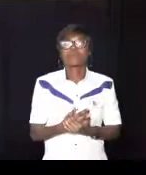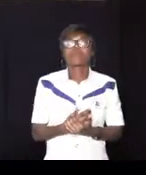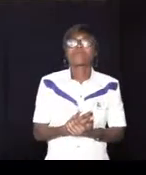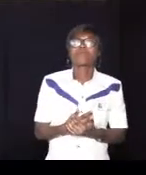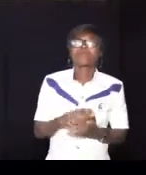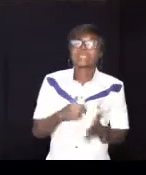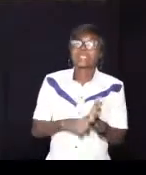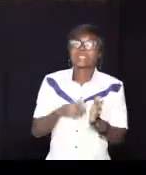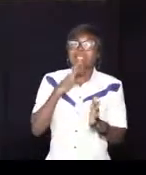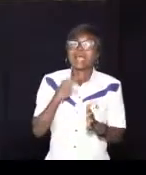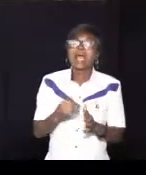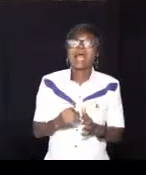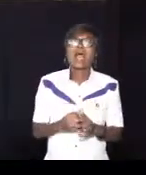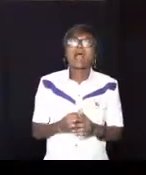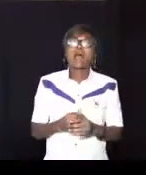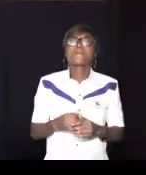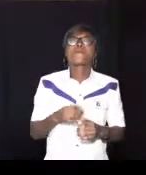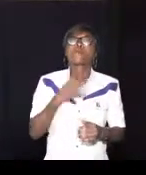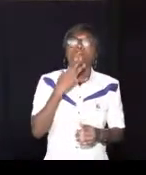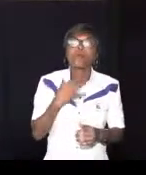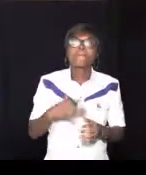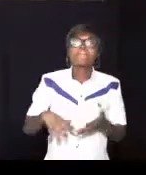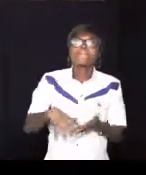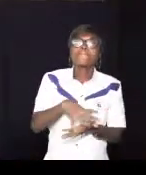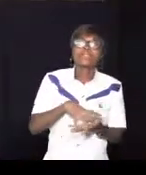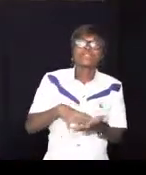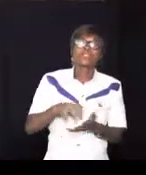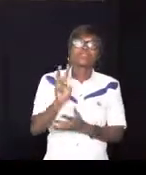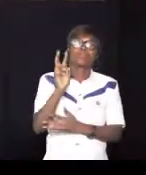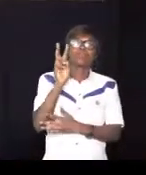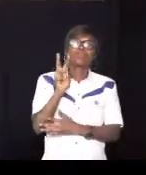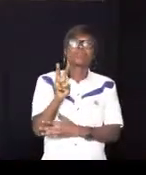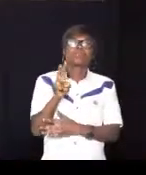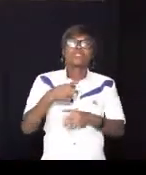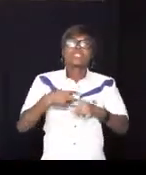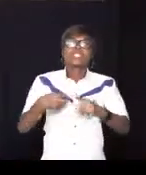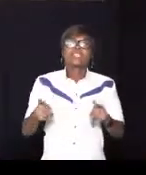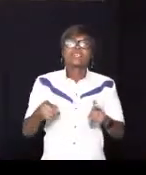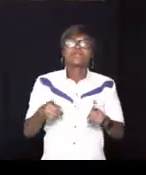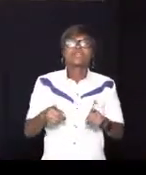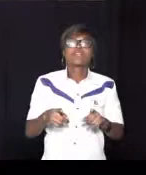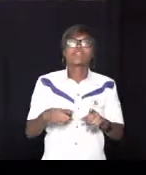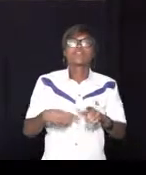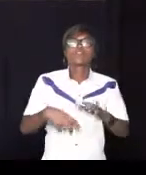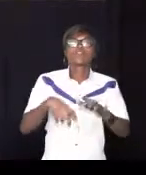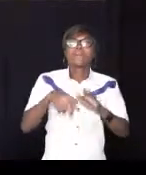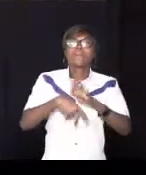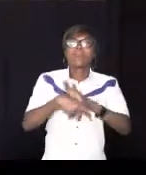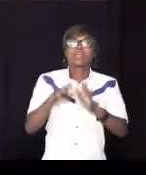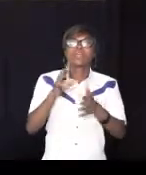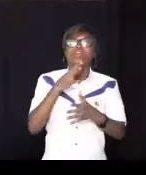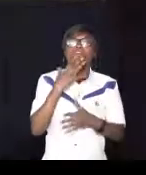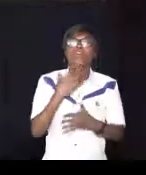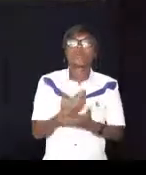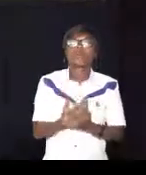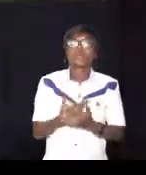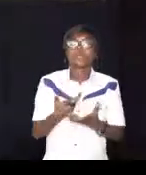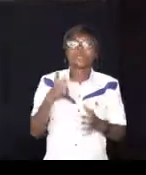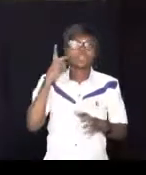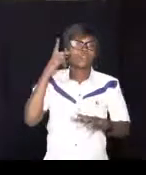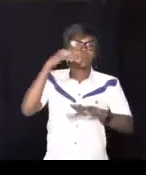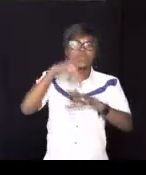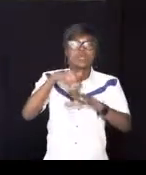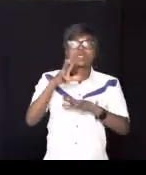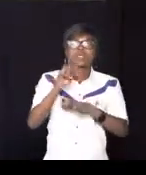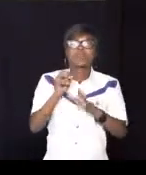primary colors. These are colors we get from mixing 2 different primary colors.